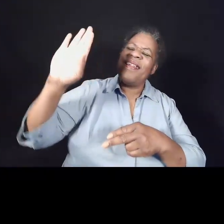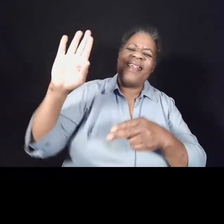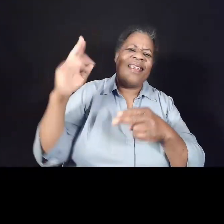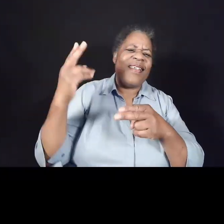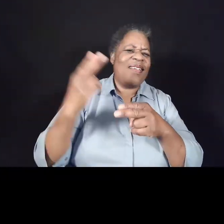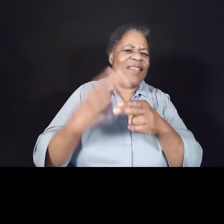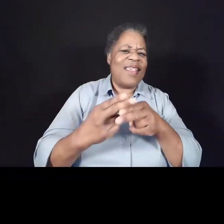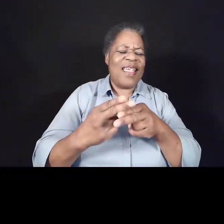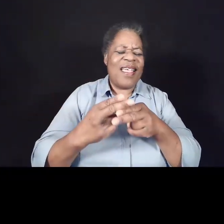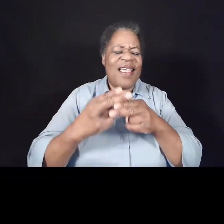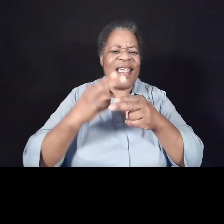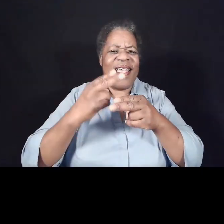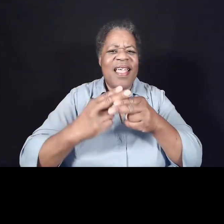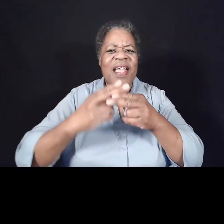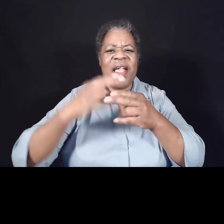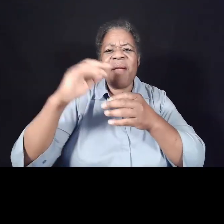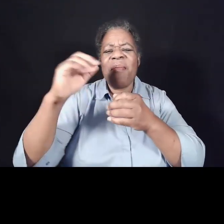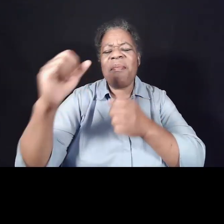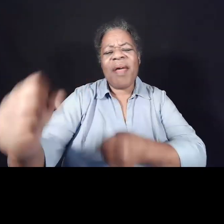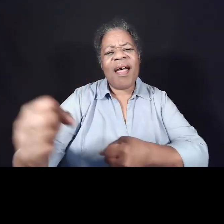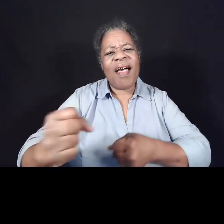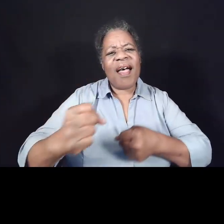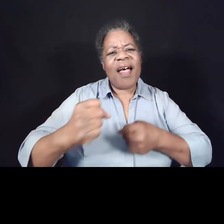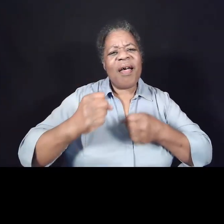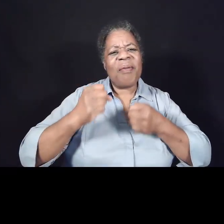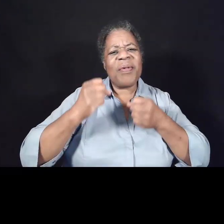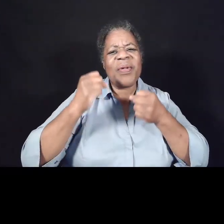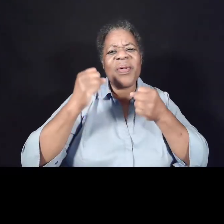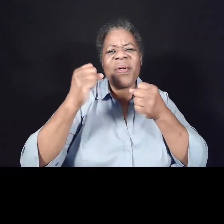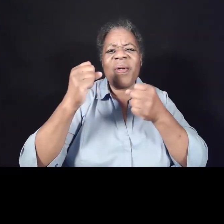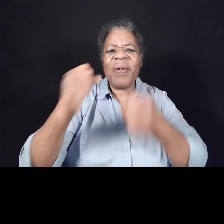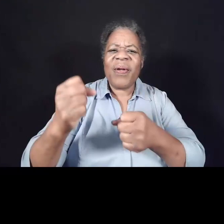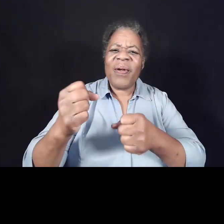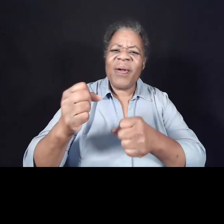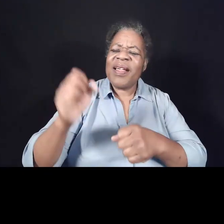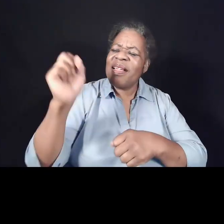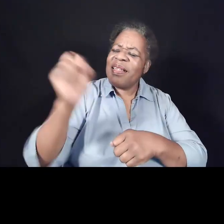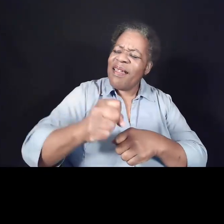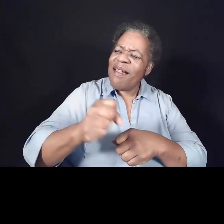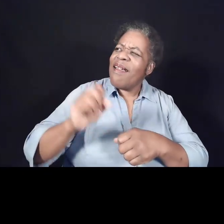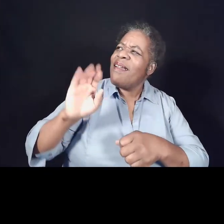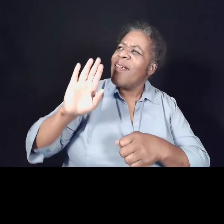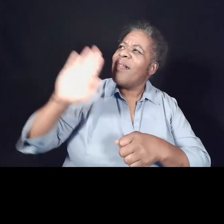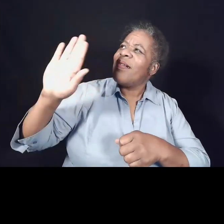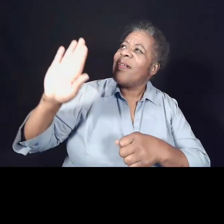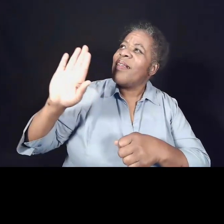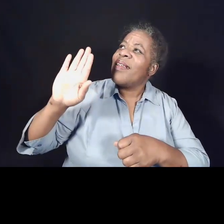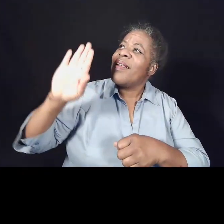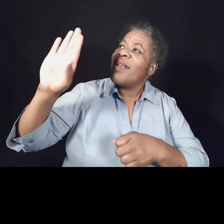Jesus. There is power, power.